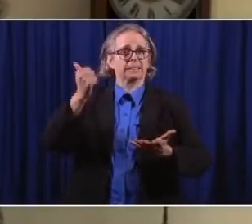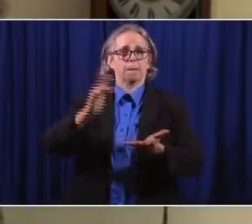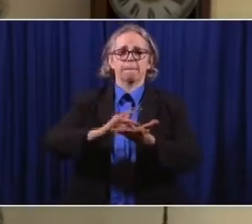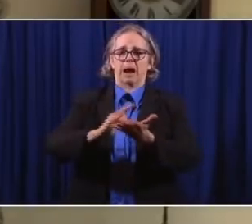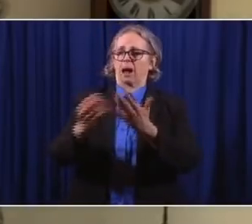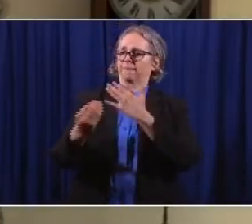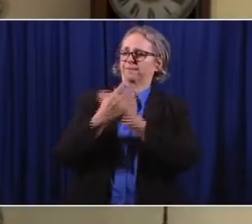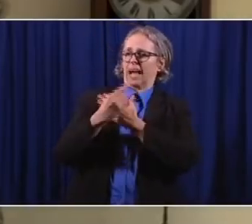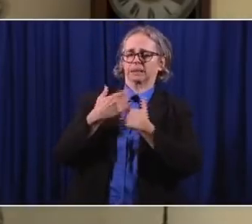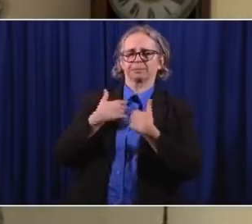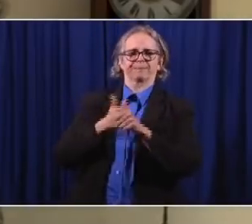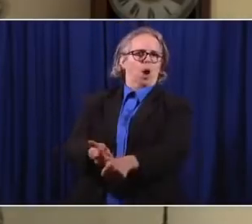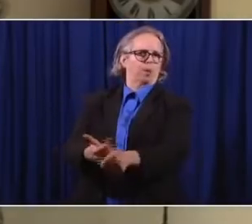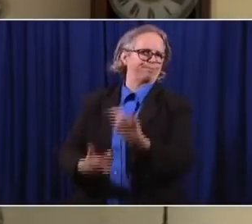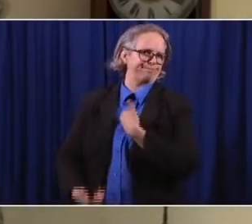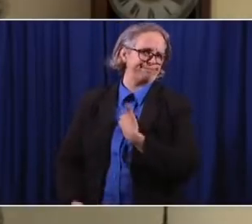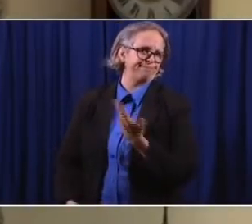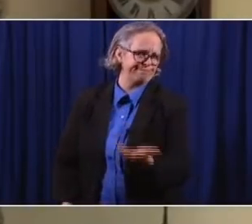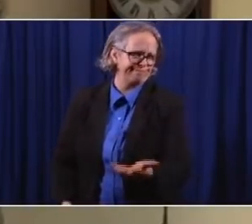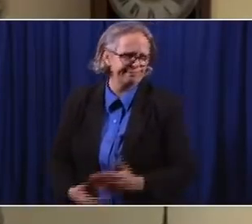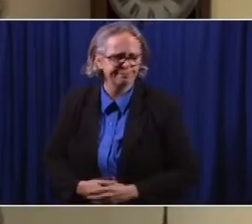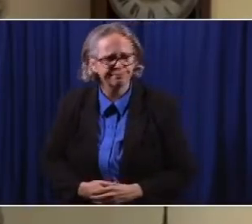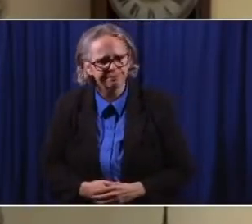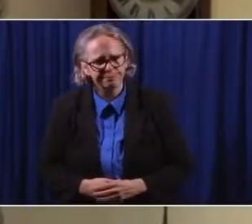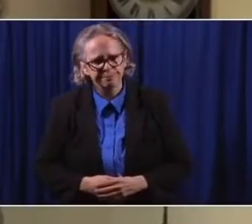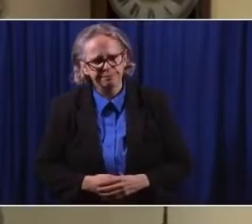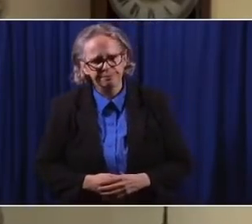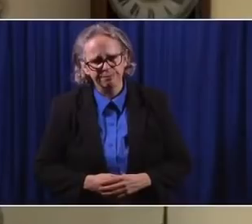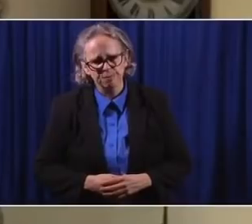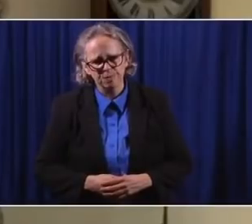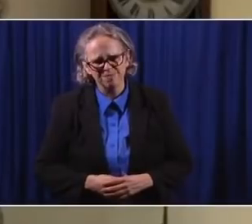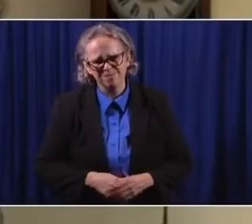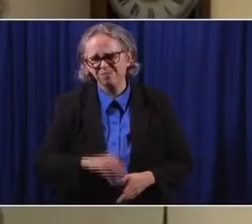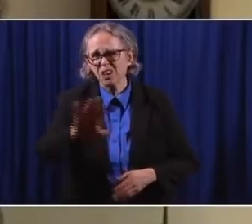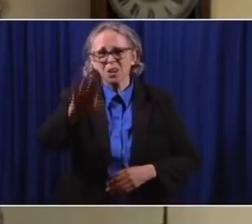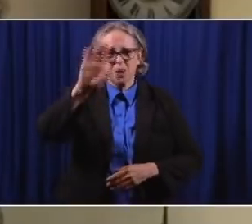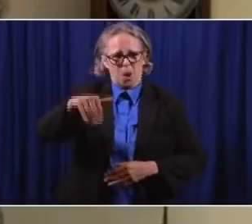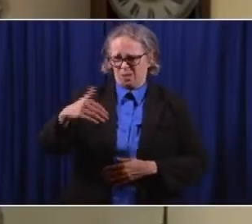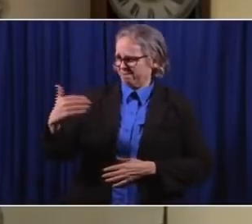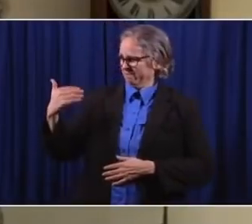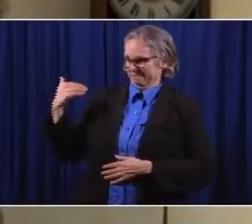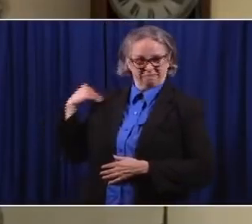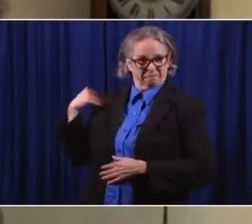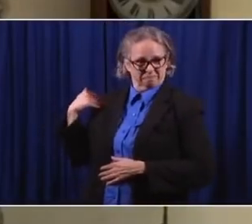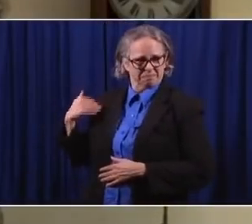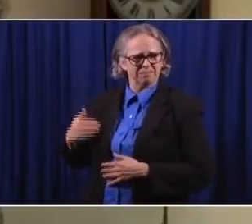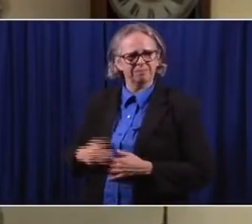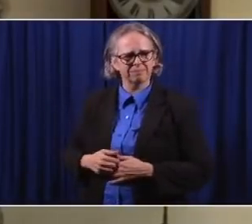We went into this with the idea that people said, look, we want to go to school.